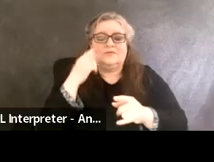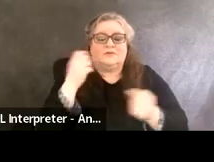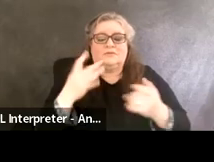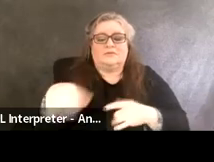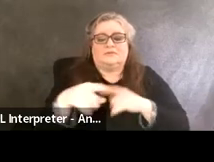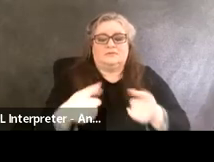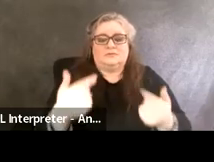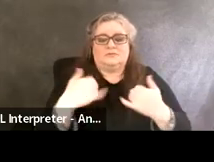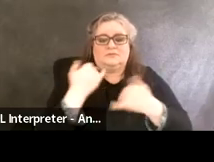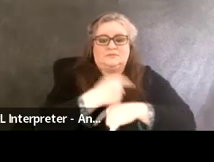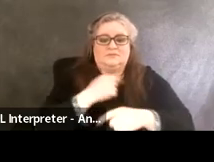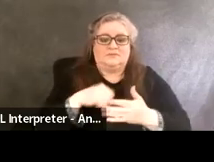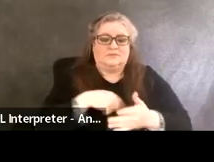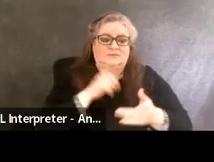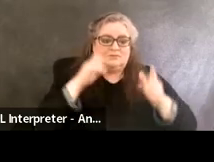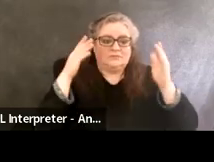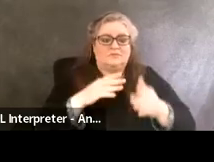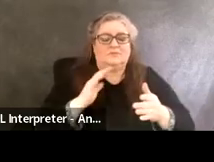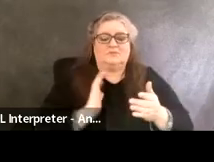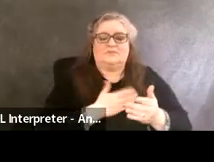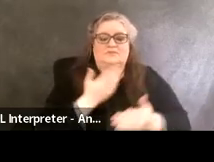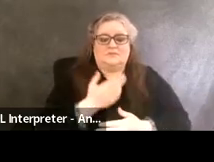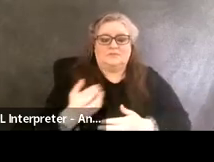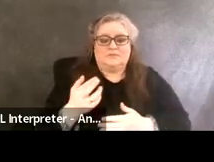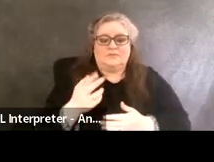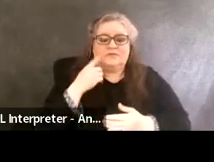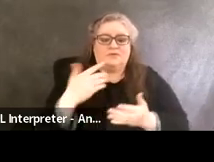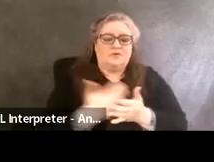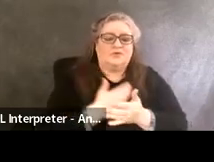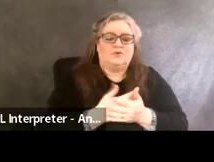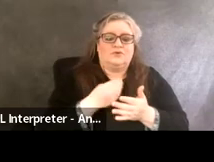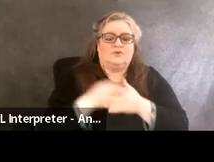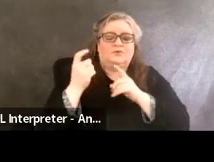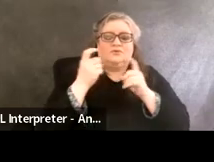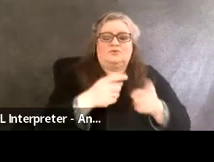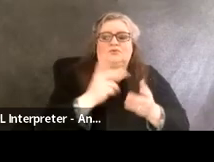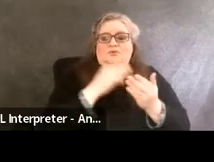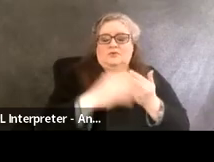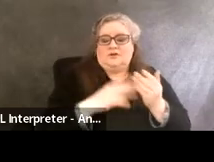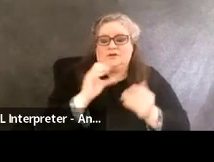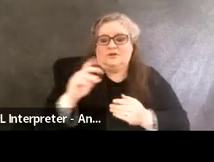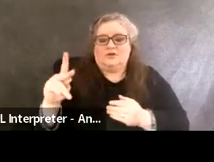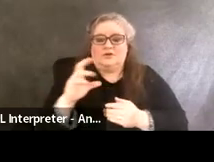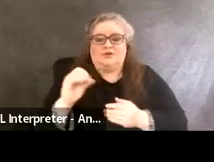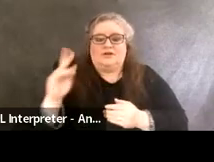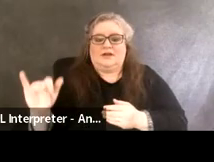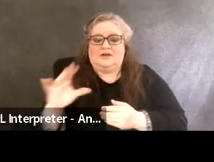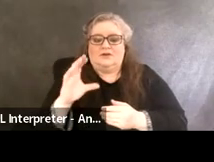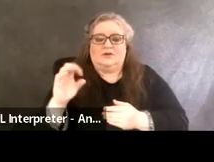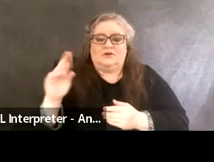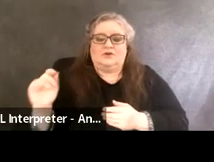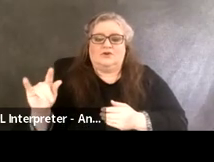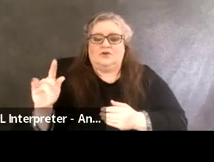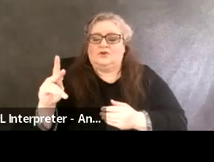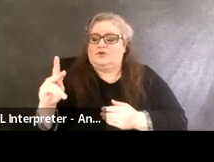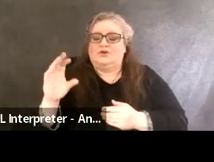here today is we are focusing our resources on this new grant program from Cook County Arts. So let's get started